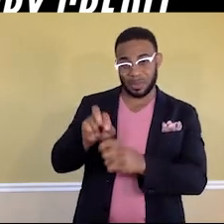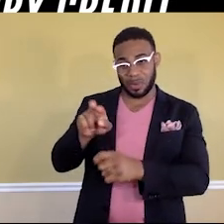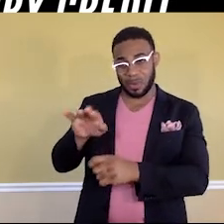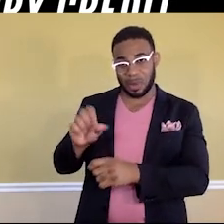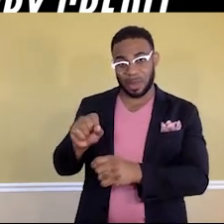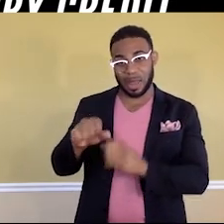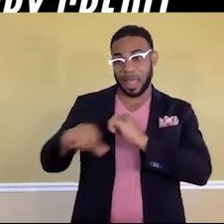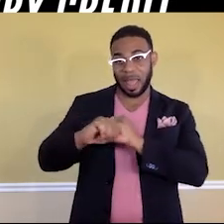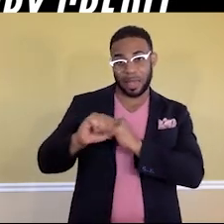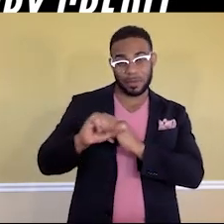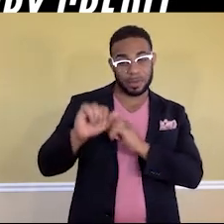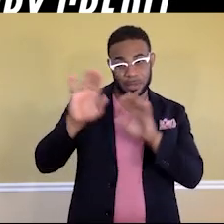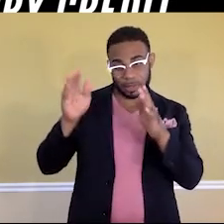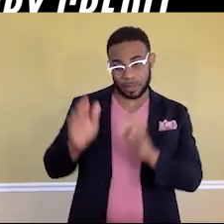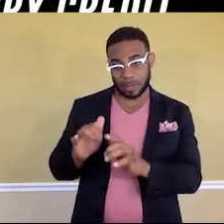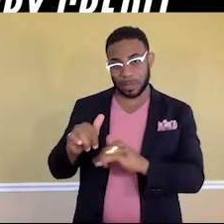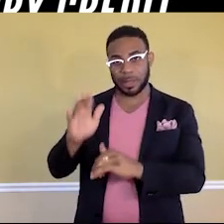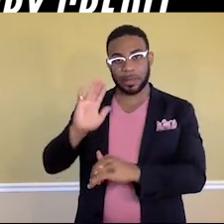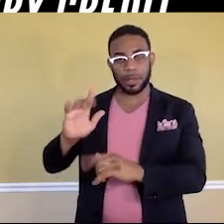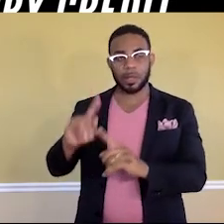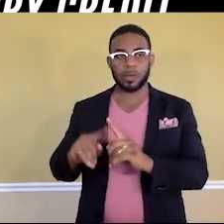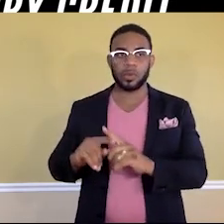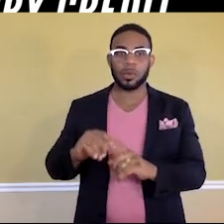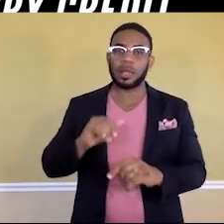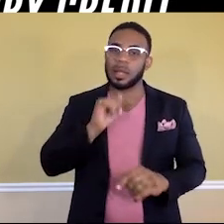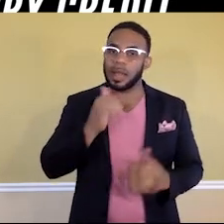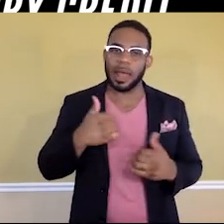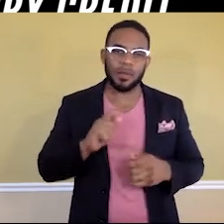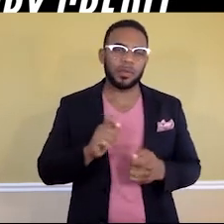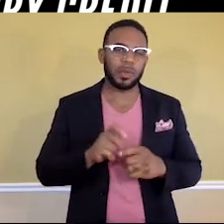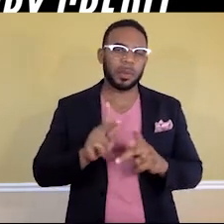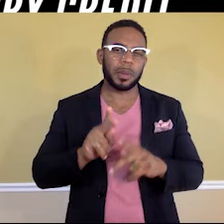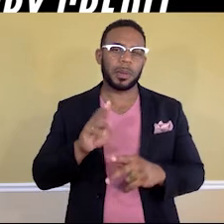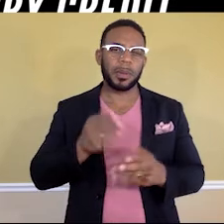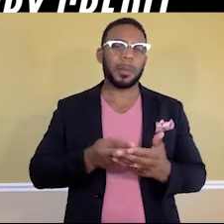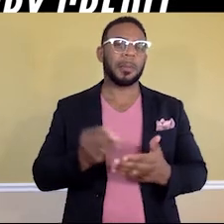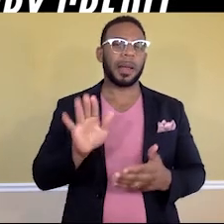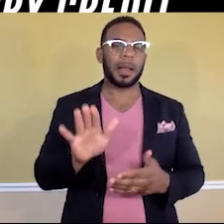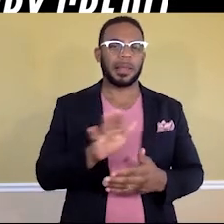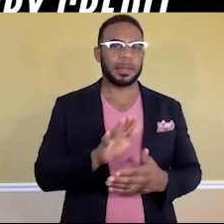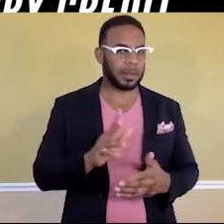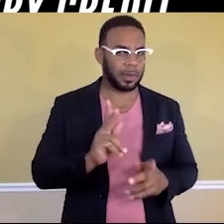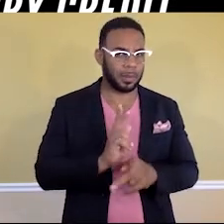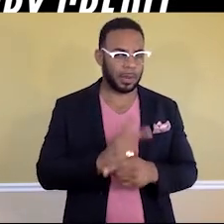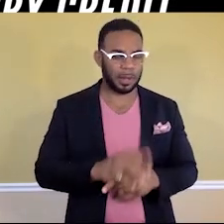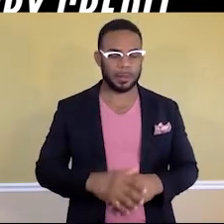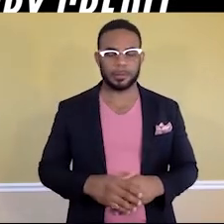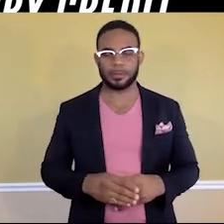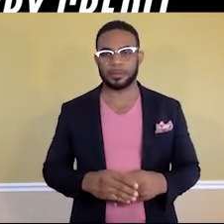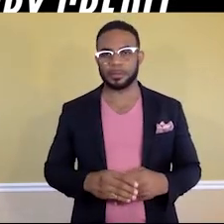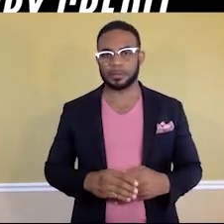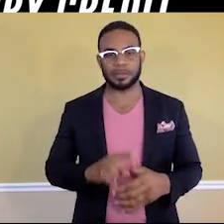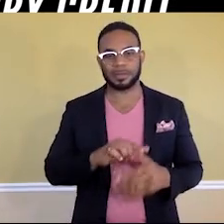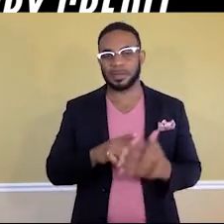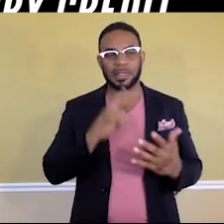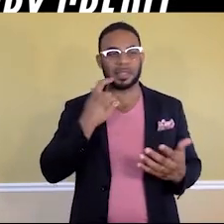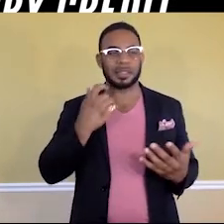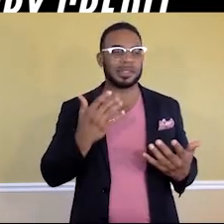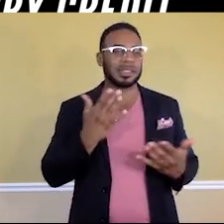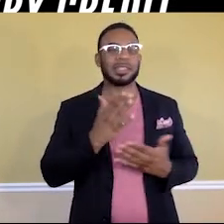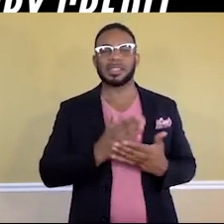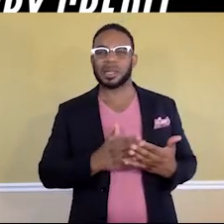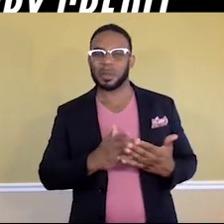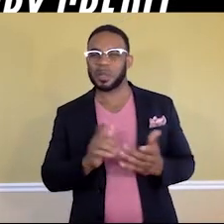and advertisers have done this in the past to not have certain people buy their products. These are just some